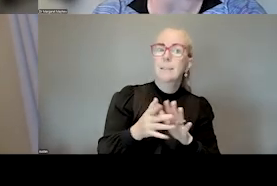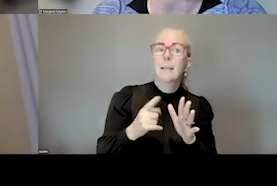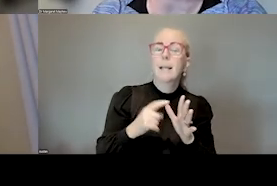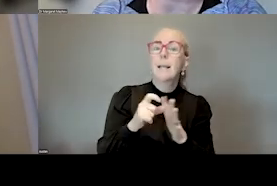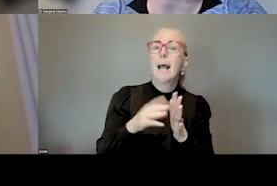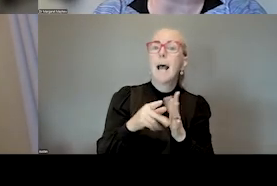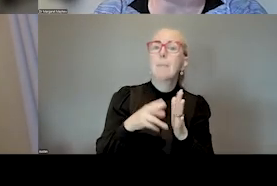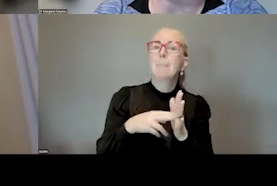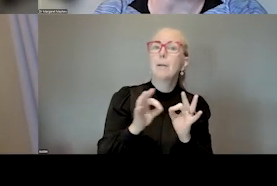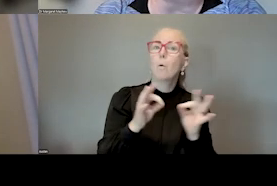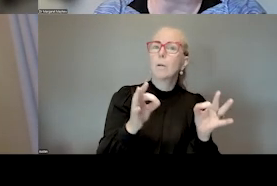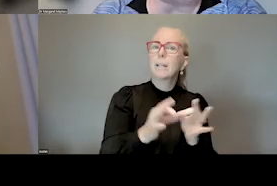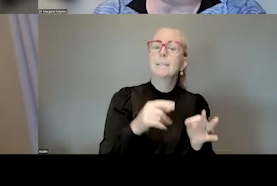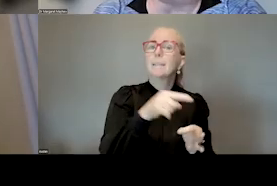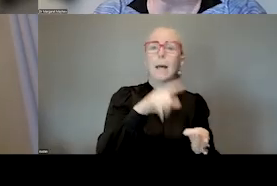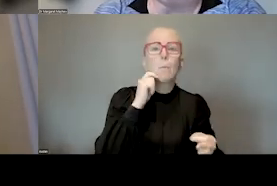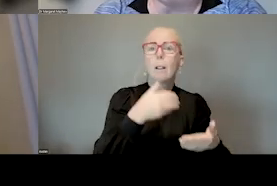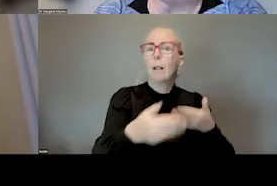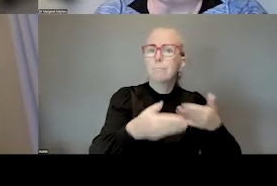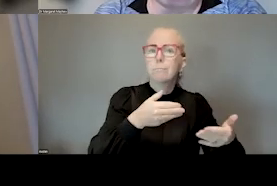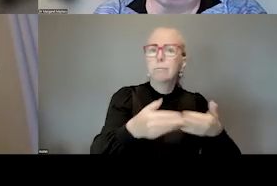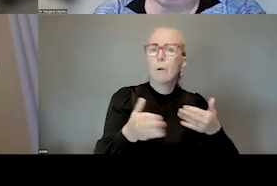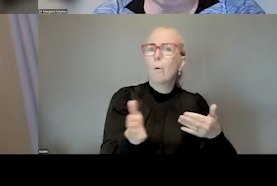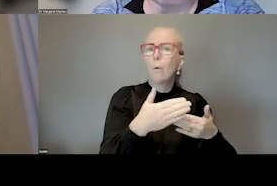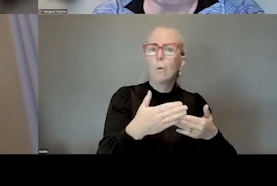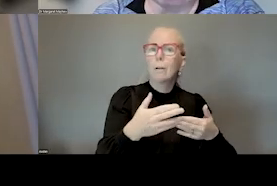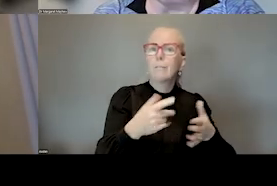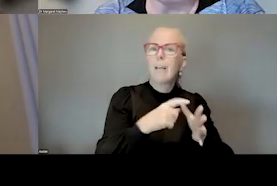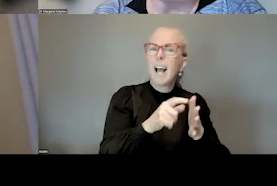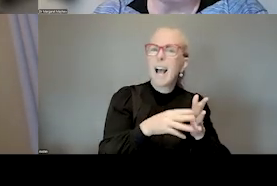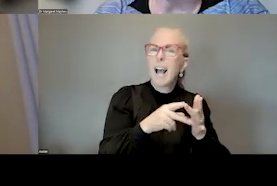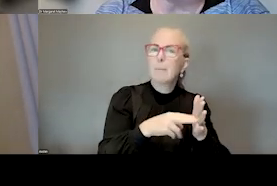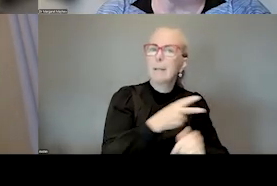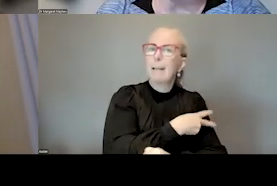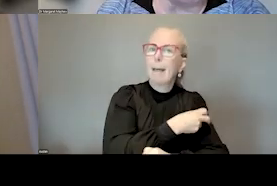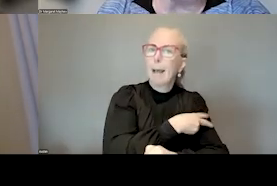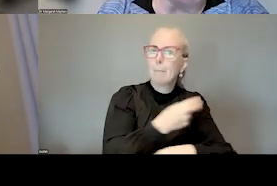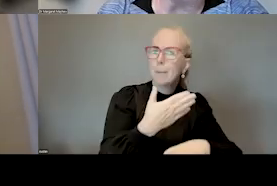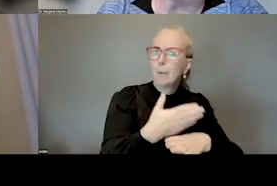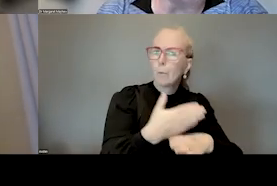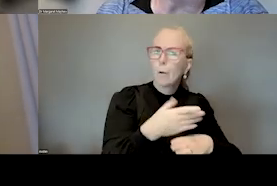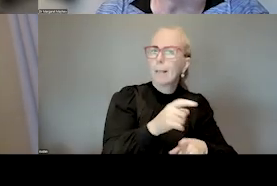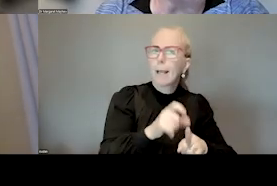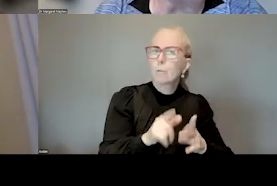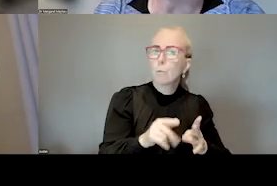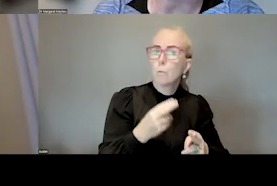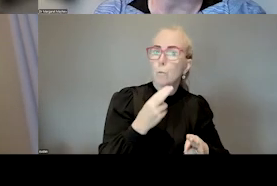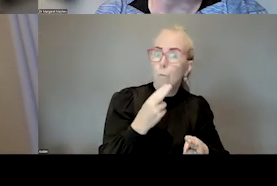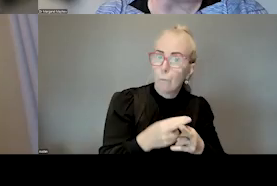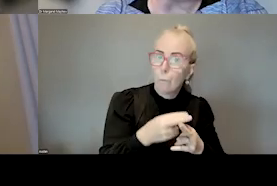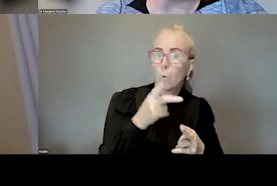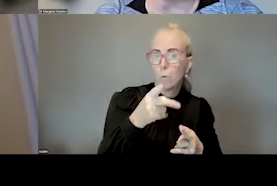organization. So they'll do the Yes. grants administration and management for you. Yes. So if you were getting help from one of